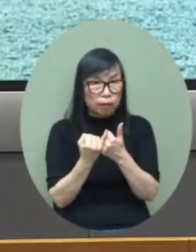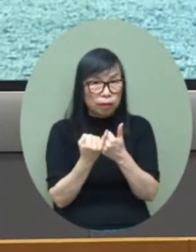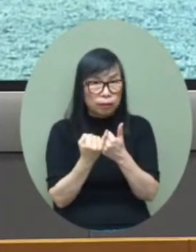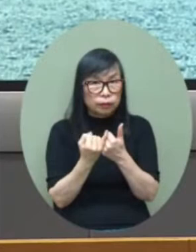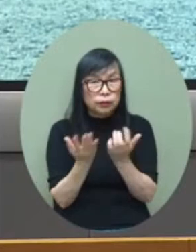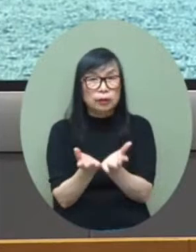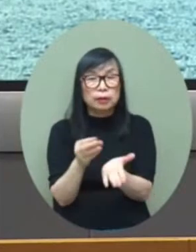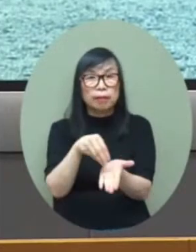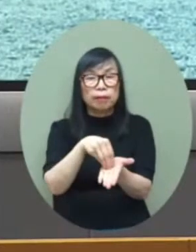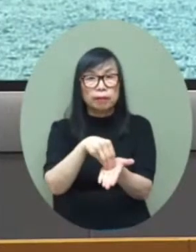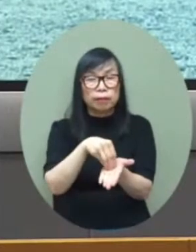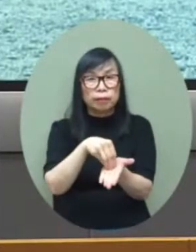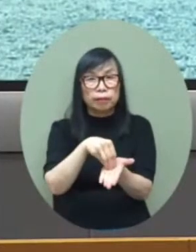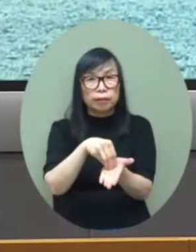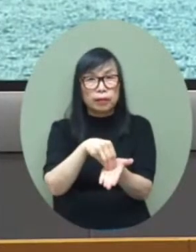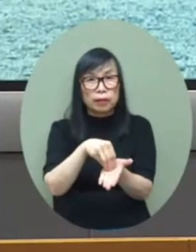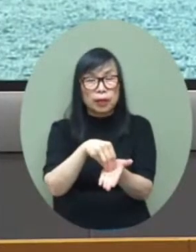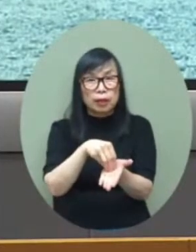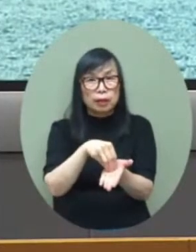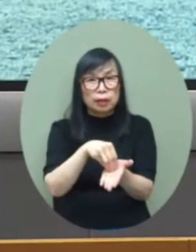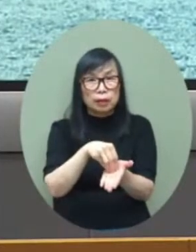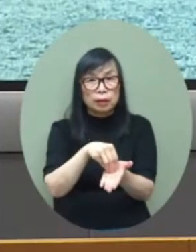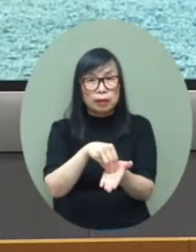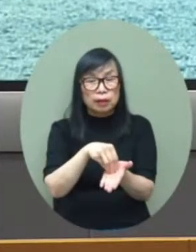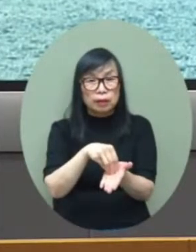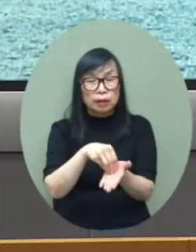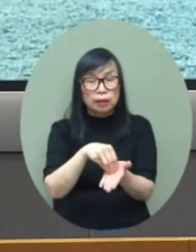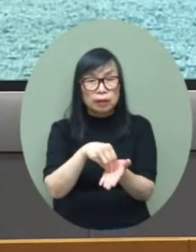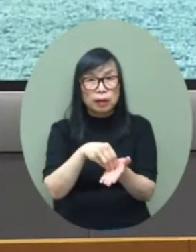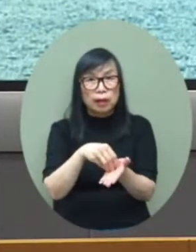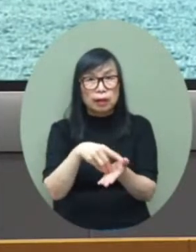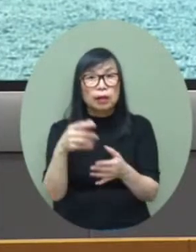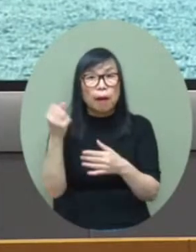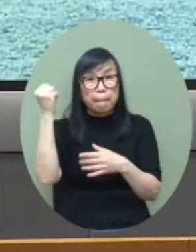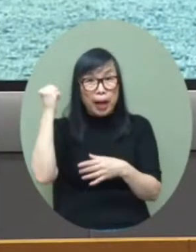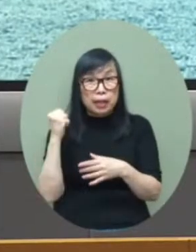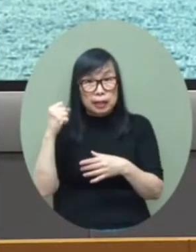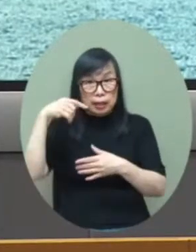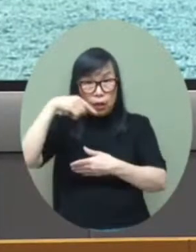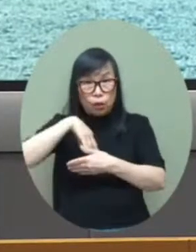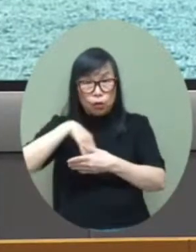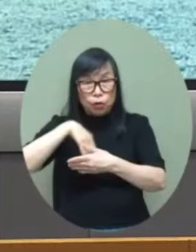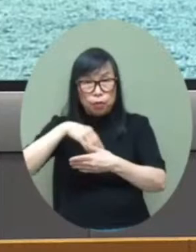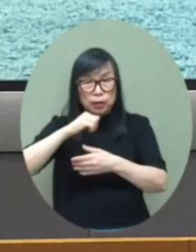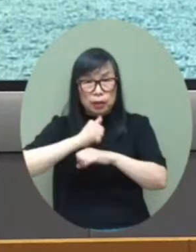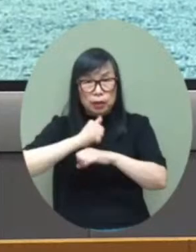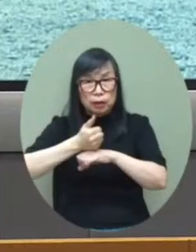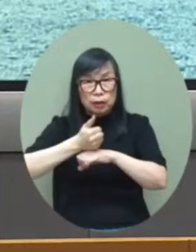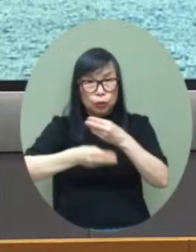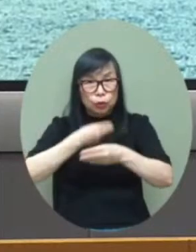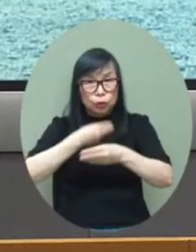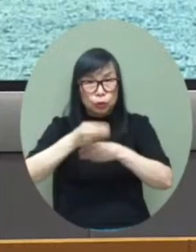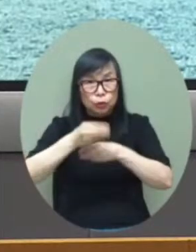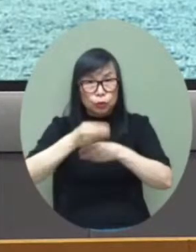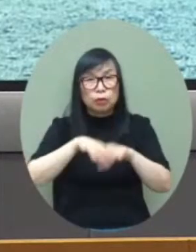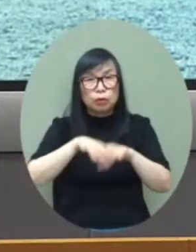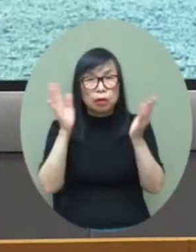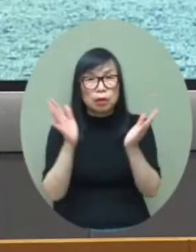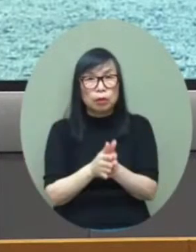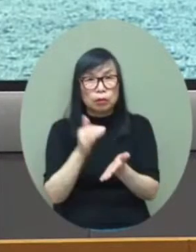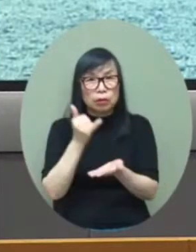there are 2 students who tested COVID positive, and on board the bus there probably